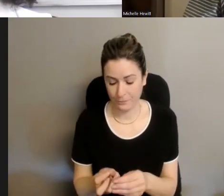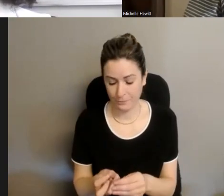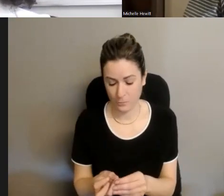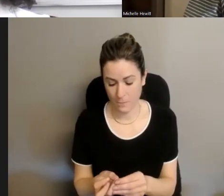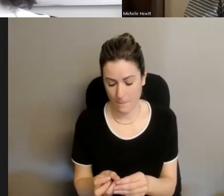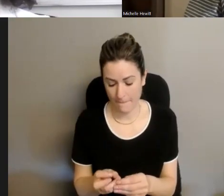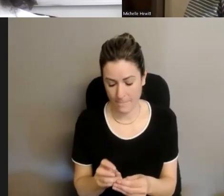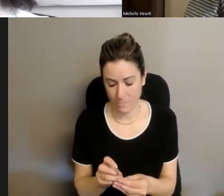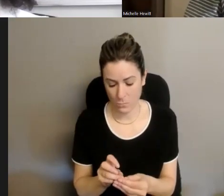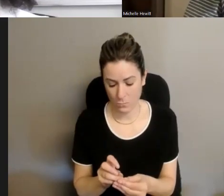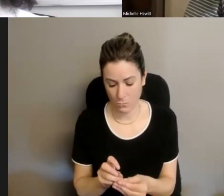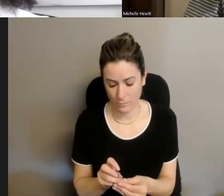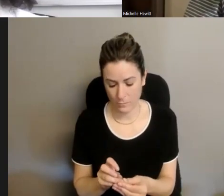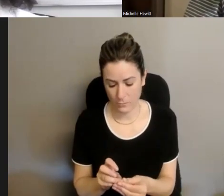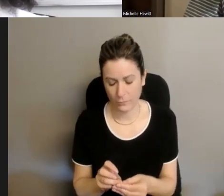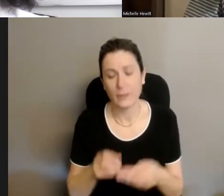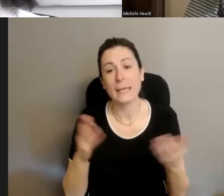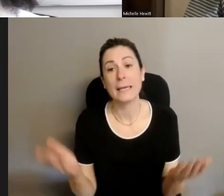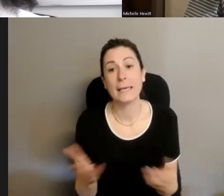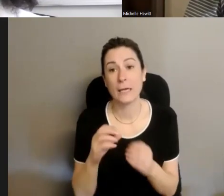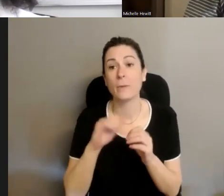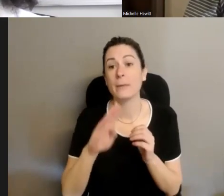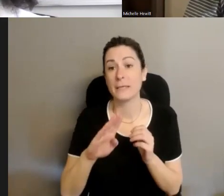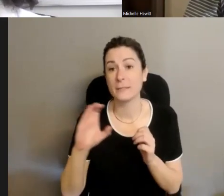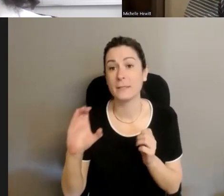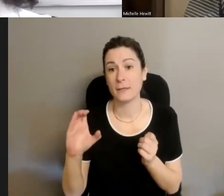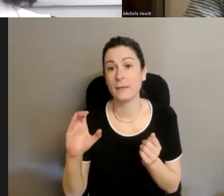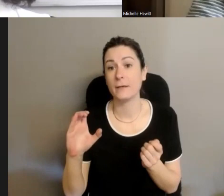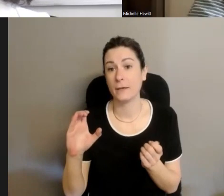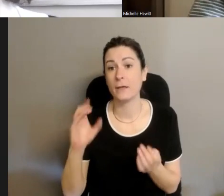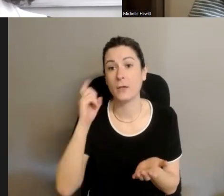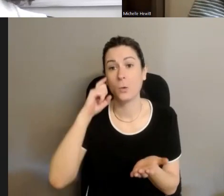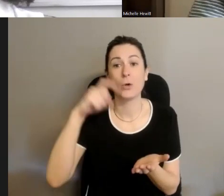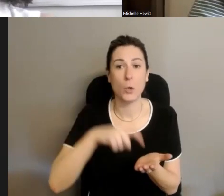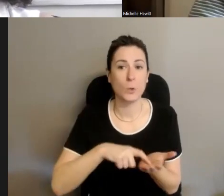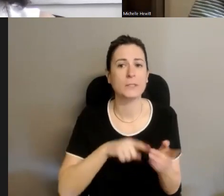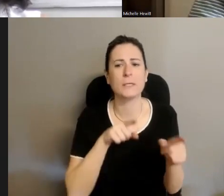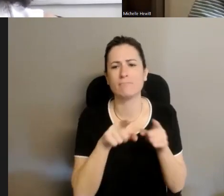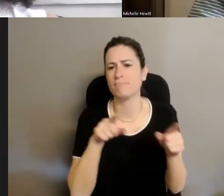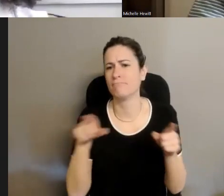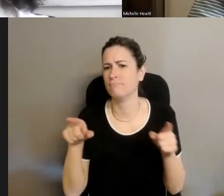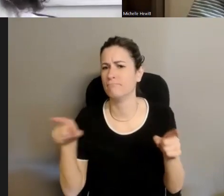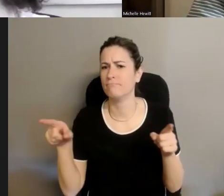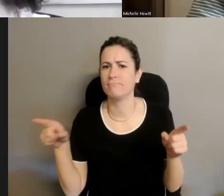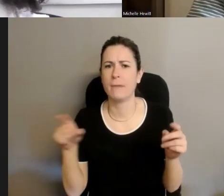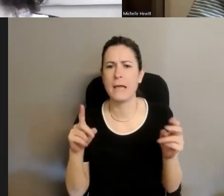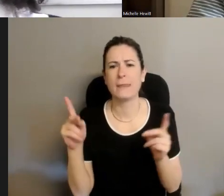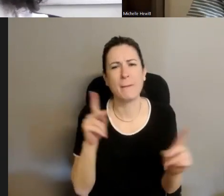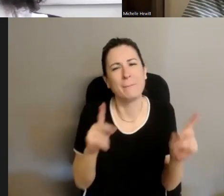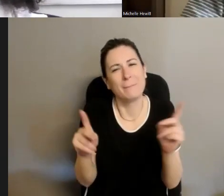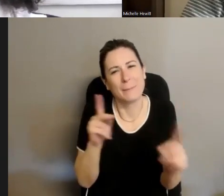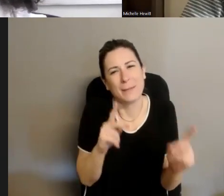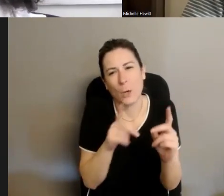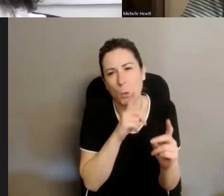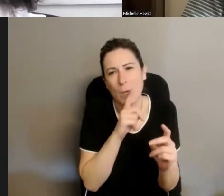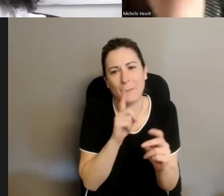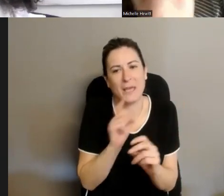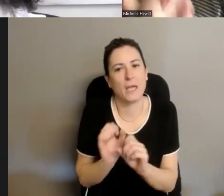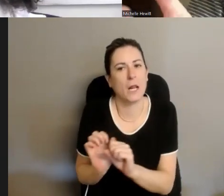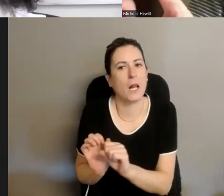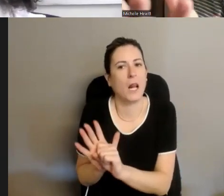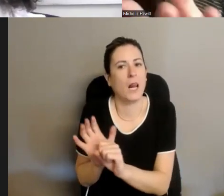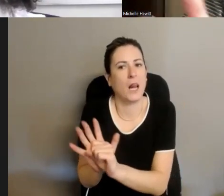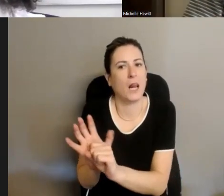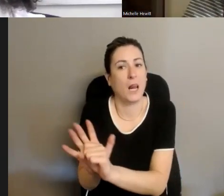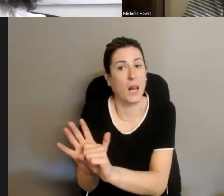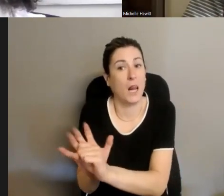being pushed onto different drugs that aren't necessarily the